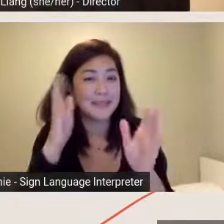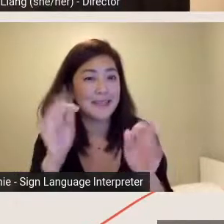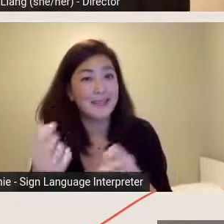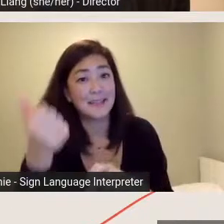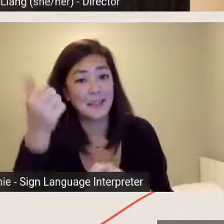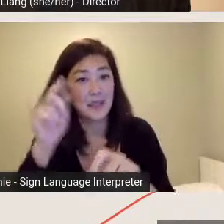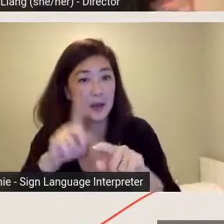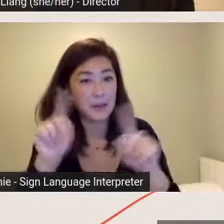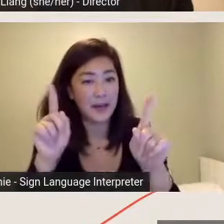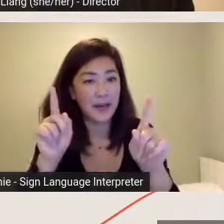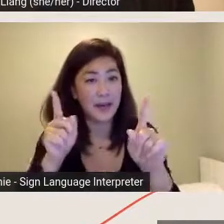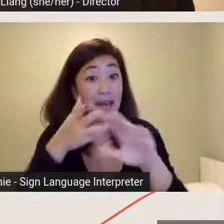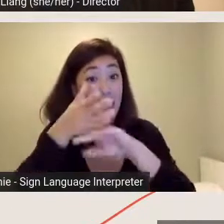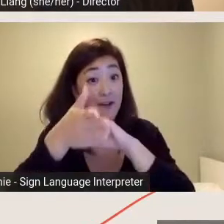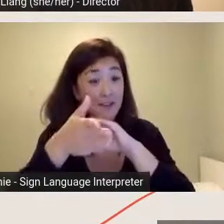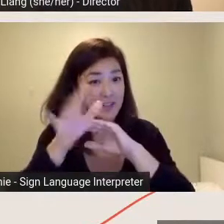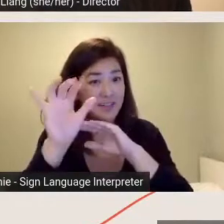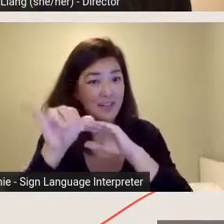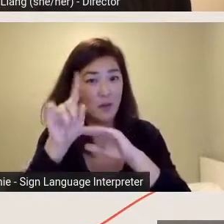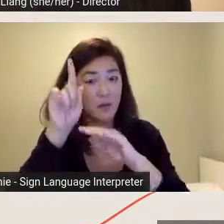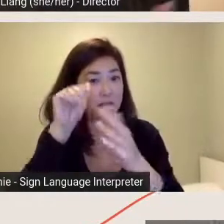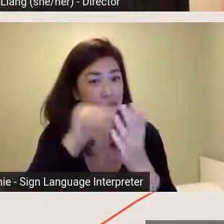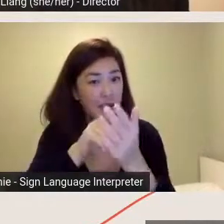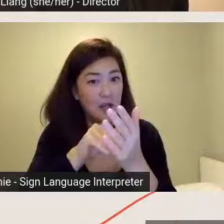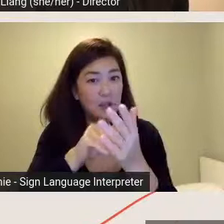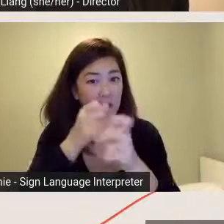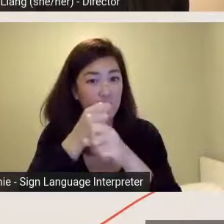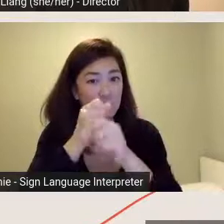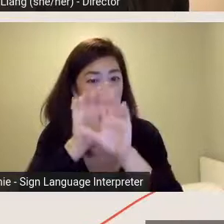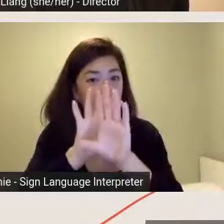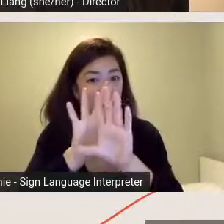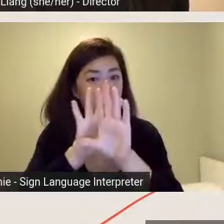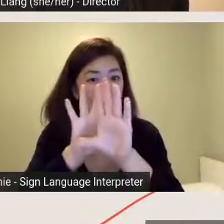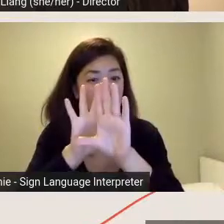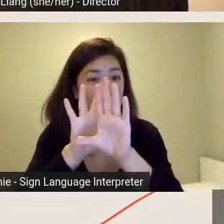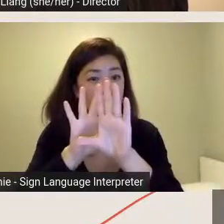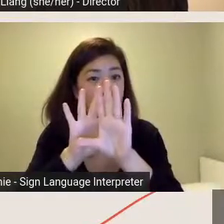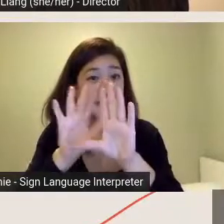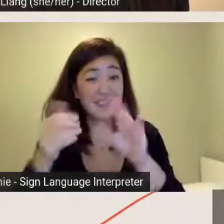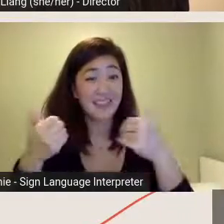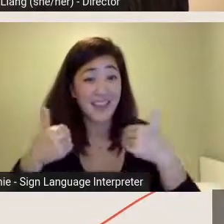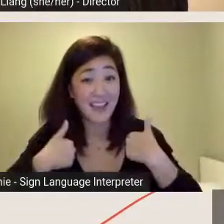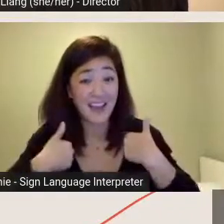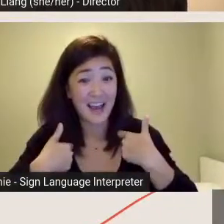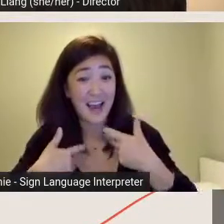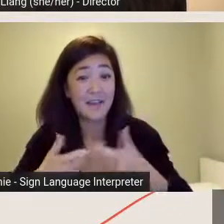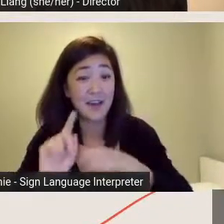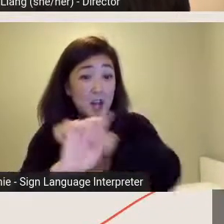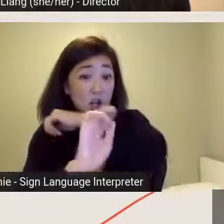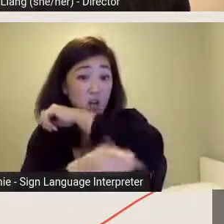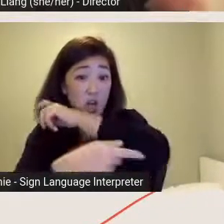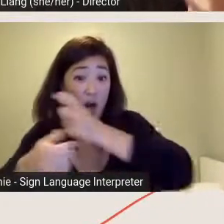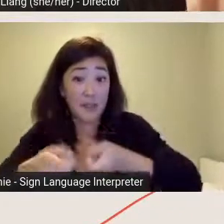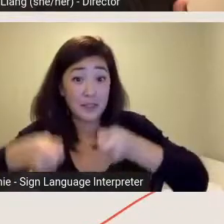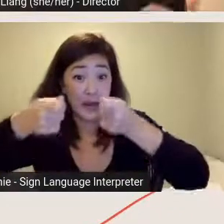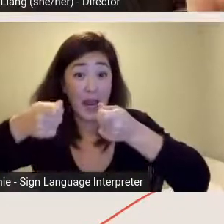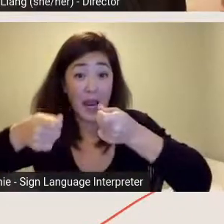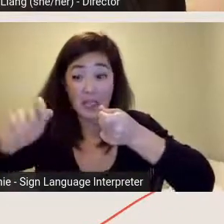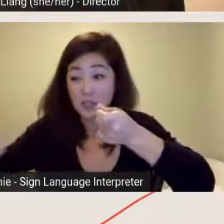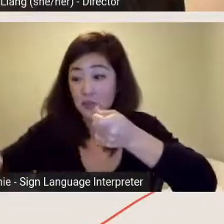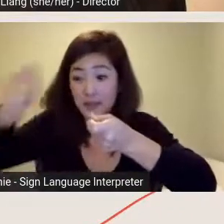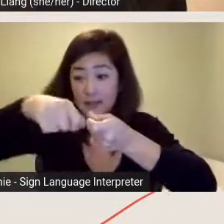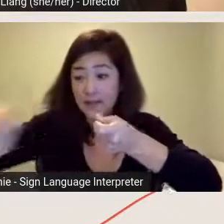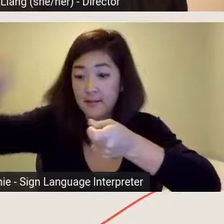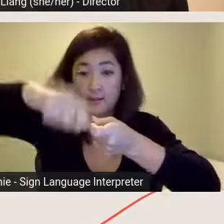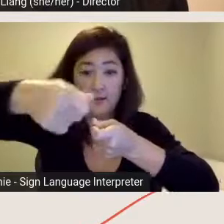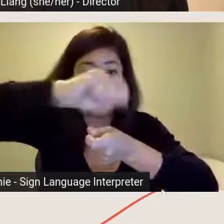big thousand person protest, they're going around like with trash bags and picking up all the trash and trying to be good citizens. So like culturally